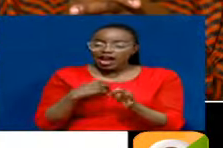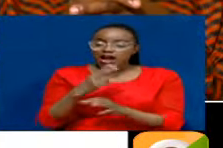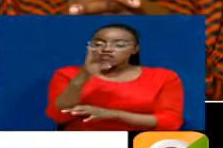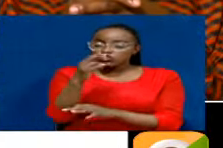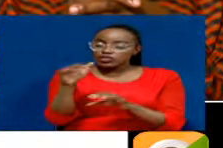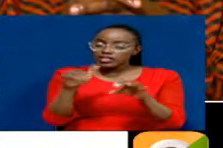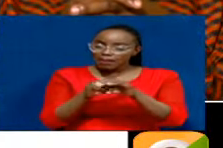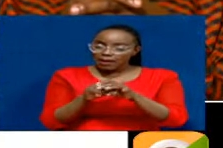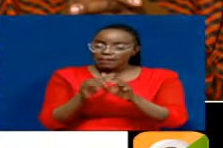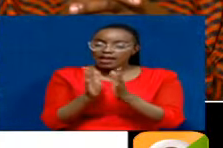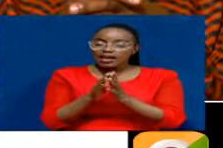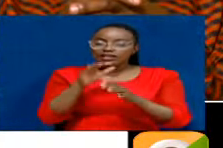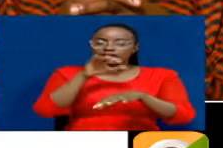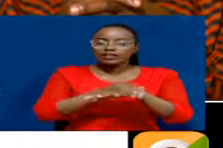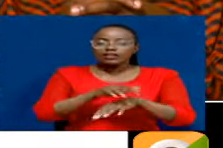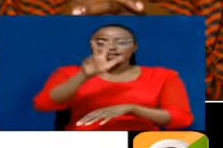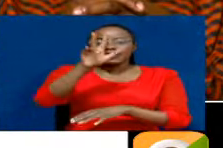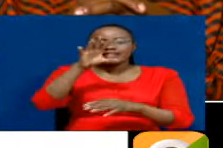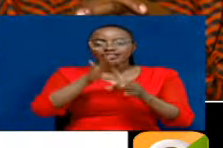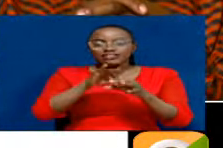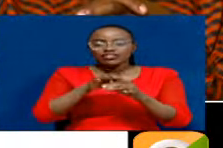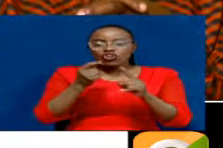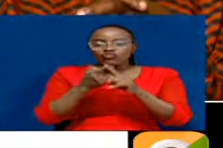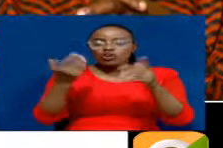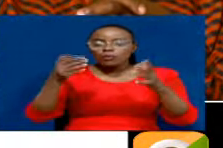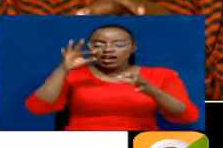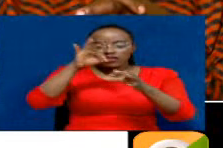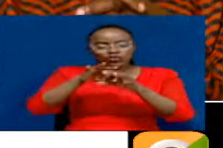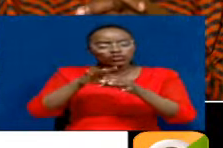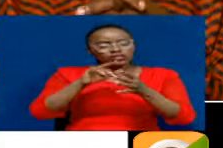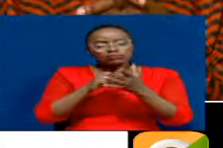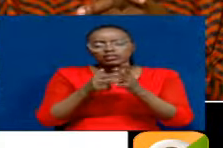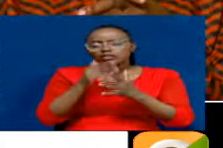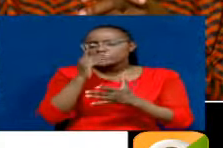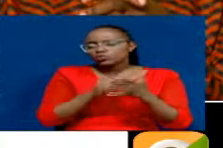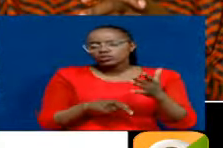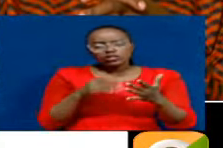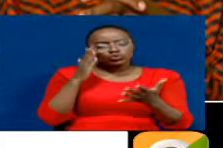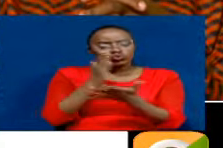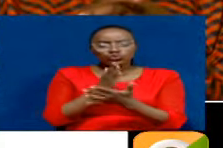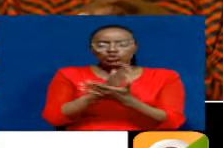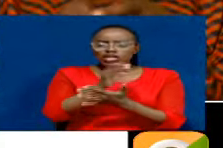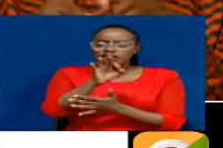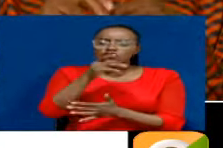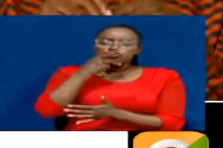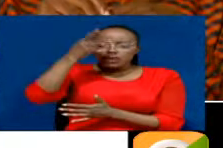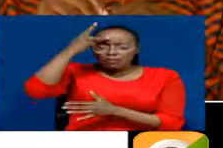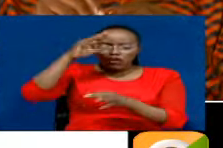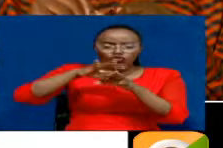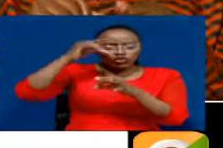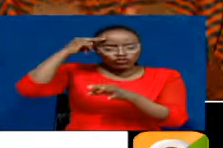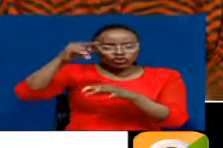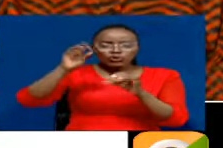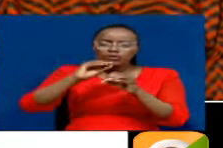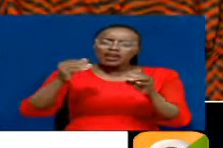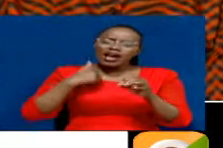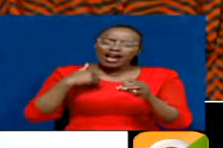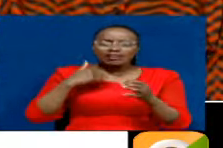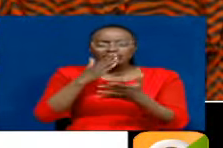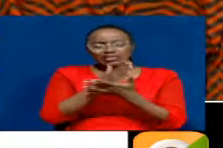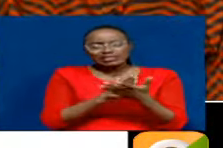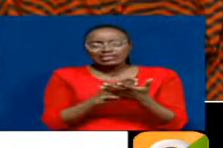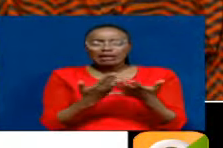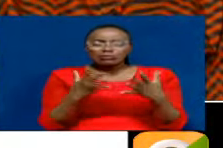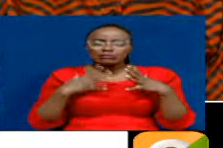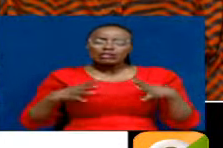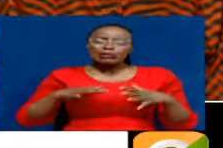20 members, and he got like 3 votes where he votes. Now, surely, if your own parents do not vote for you. So there are those claims. But